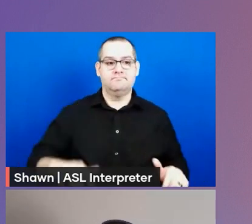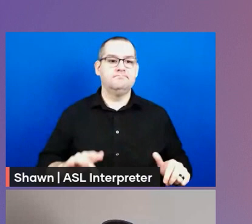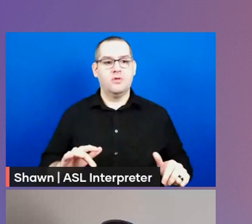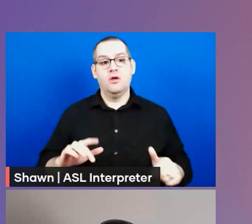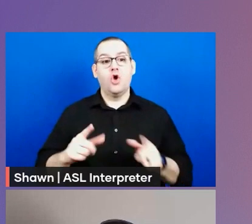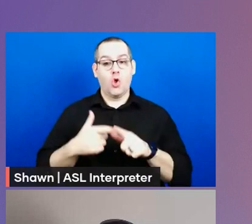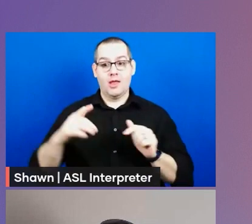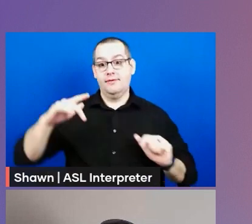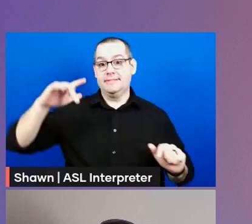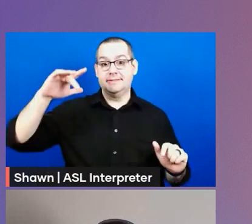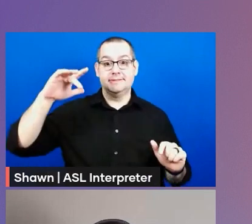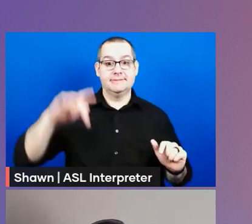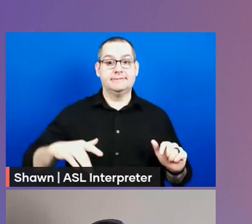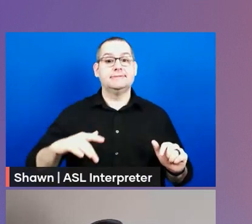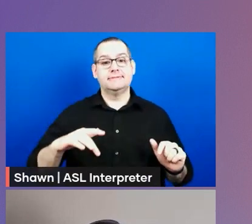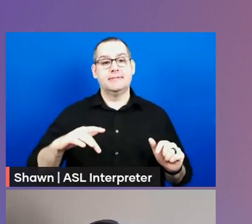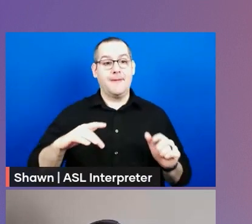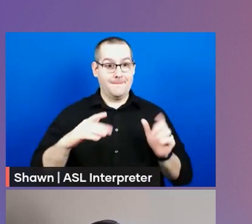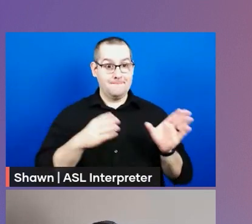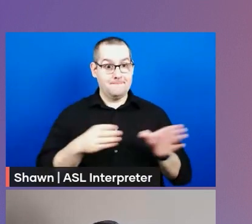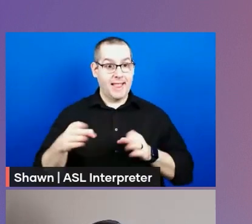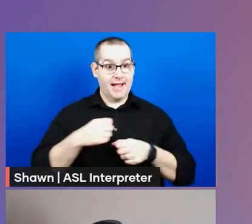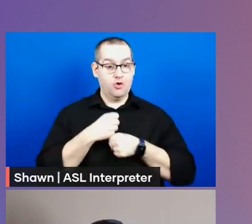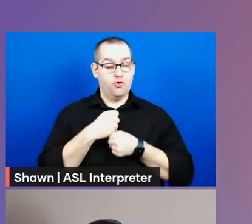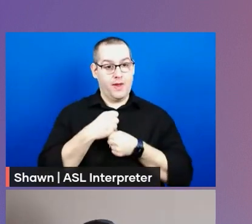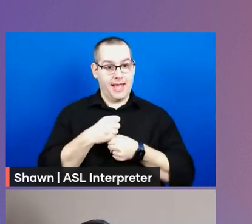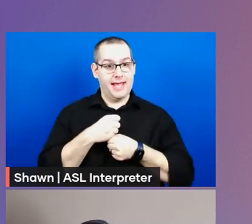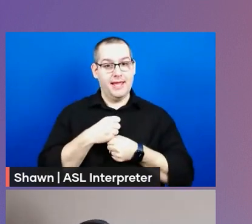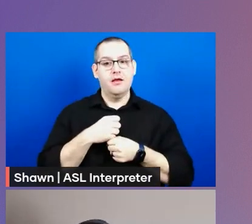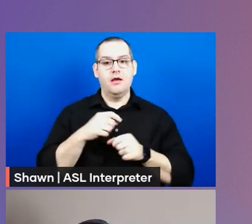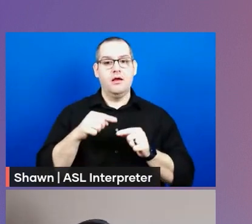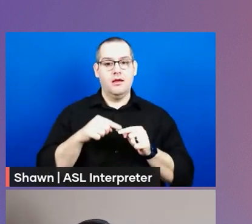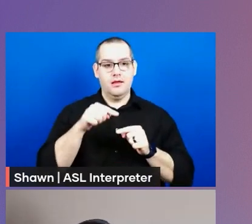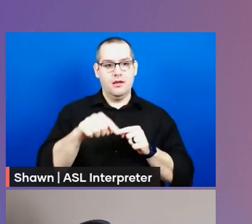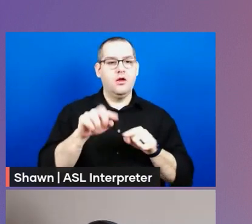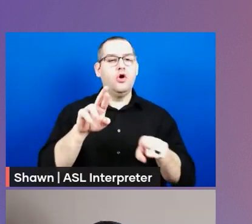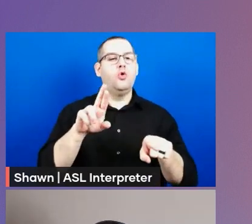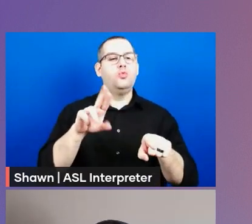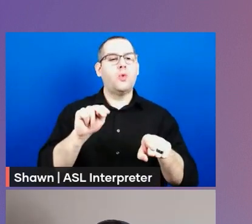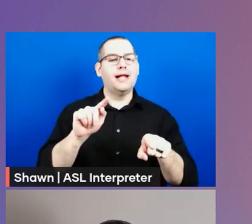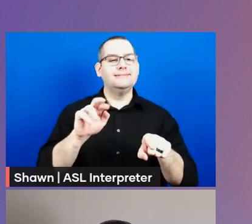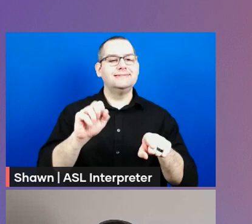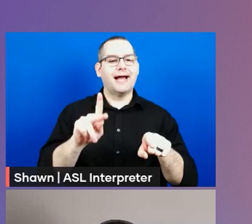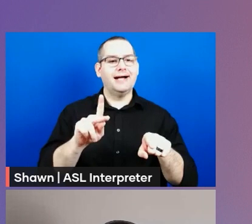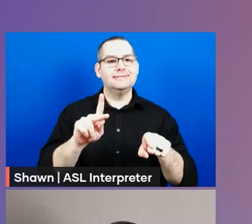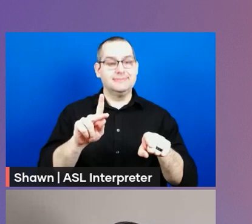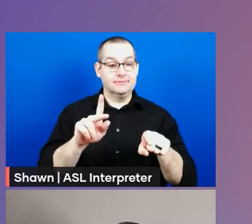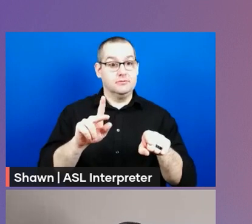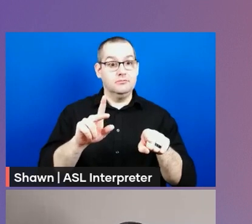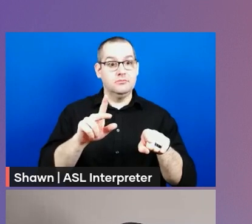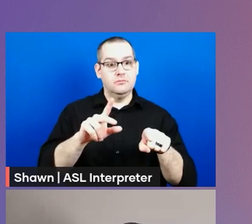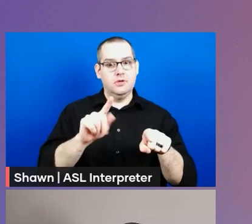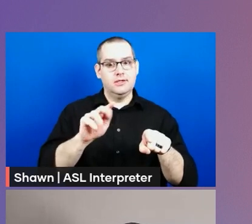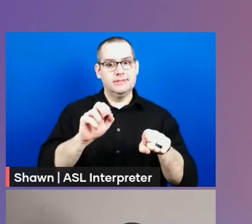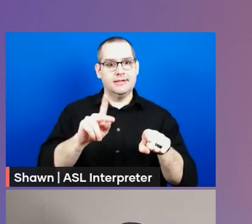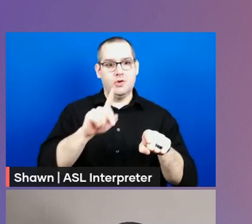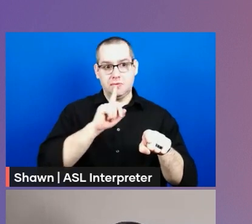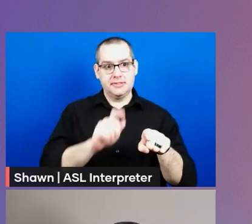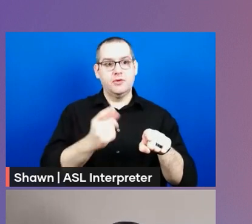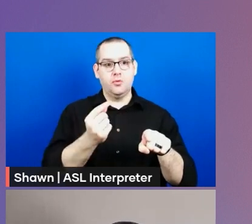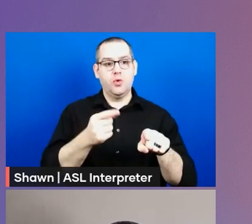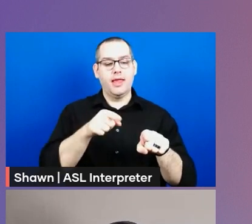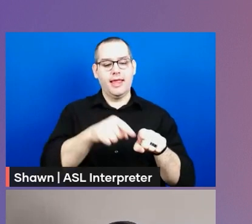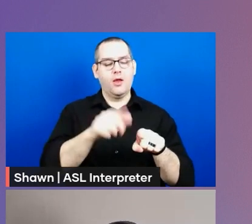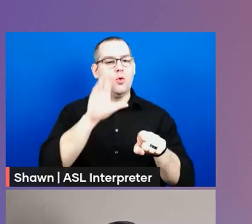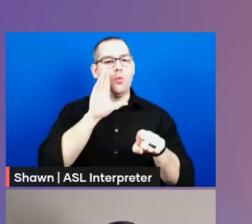that execution, or when that plan is created, it's going to get to this run task phase. And at that run task phase, this is when it's going